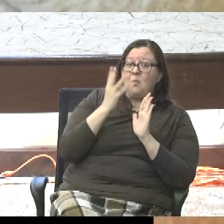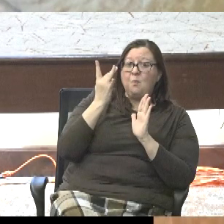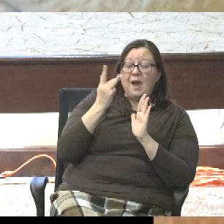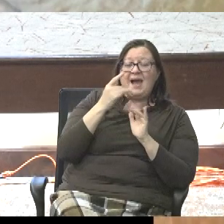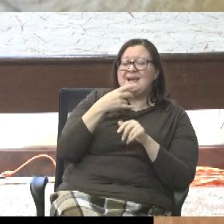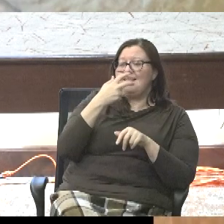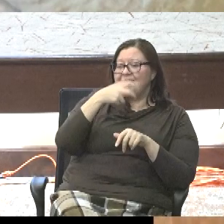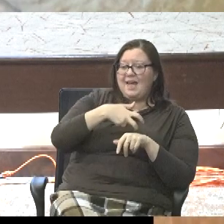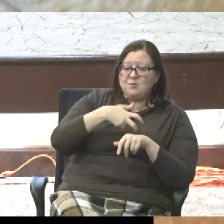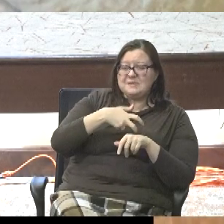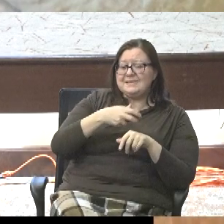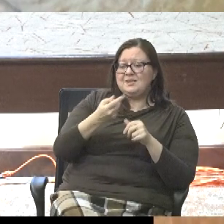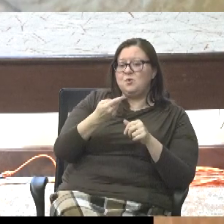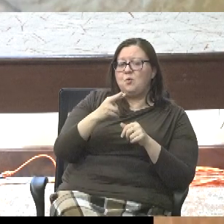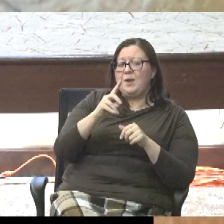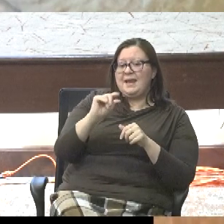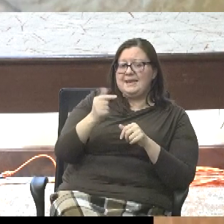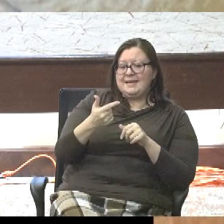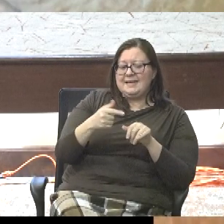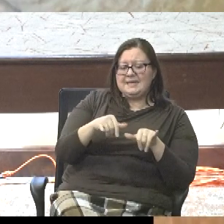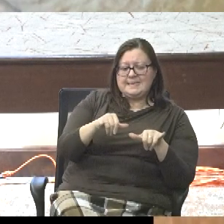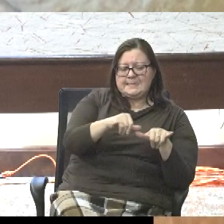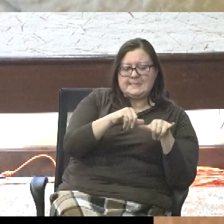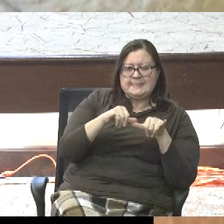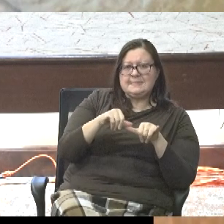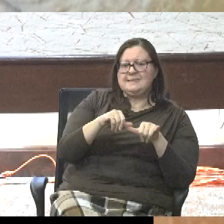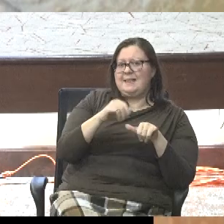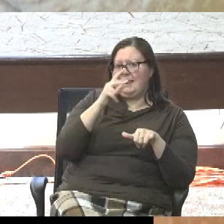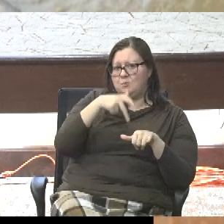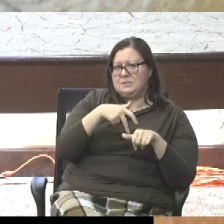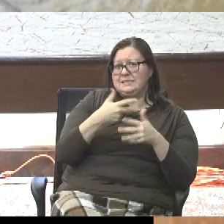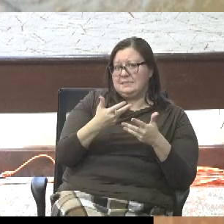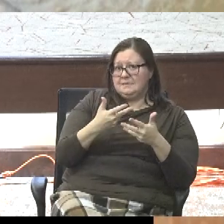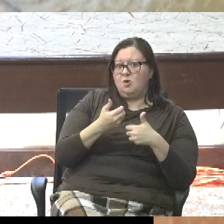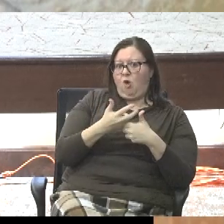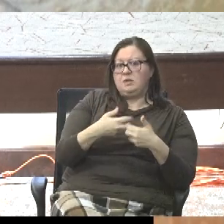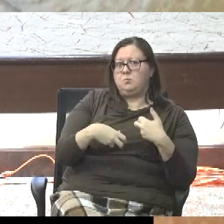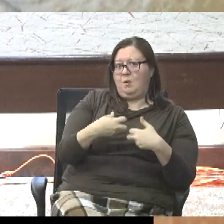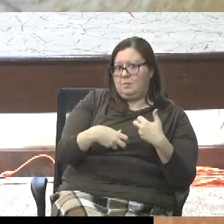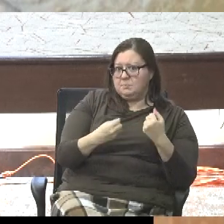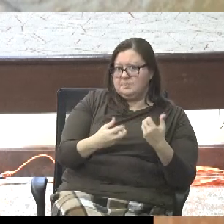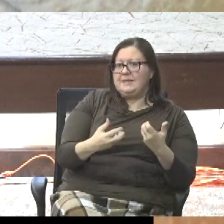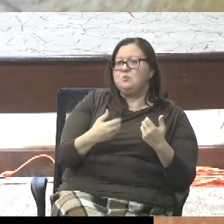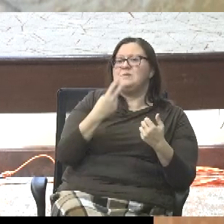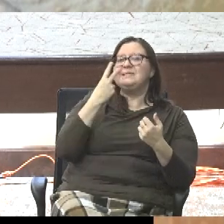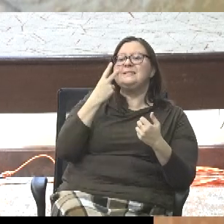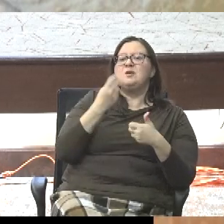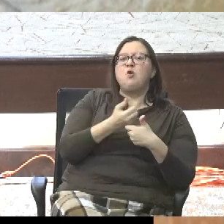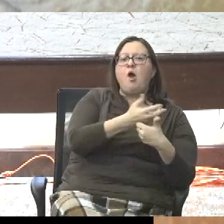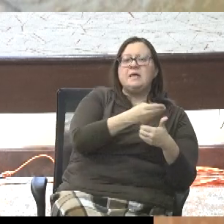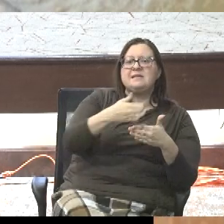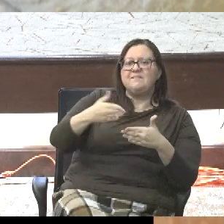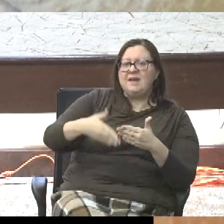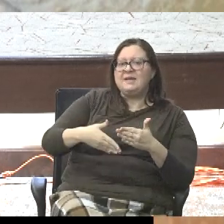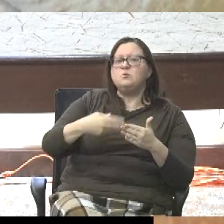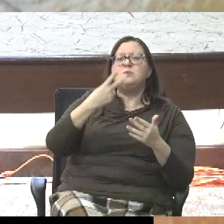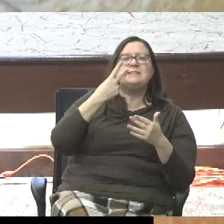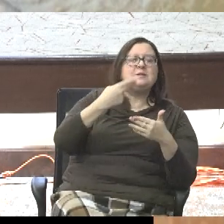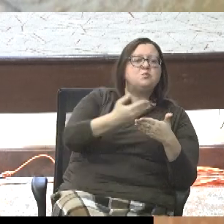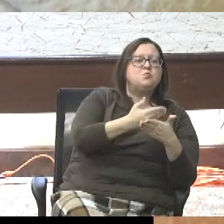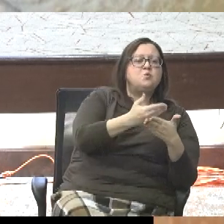poor lot-to-lot grading. Here's a cause and effect. You can see the newer lots on the left all